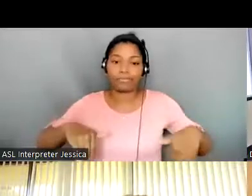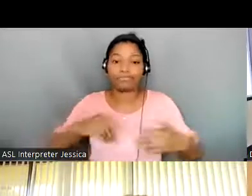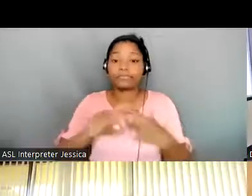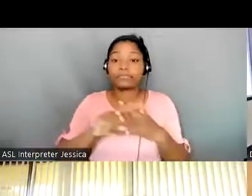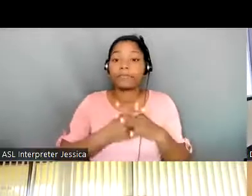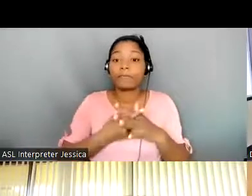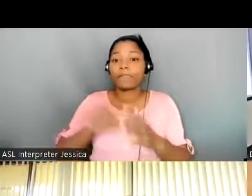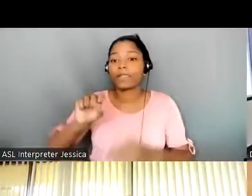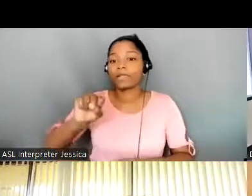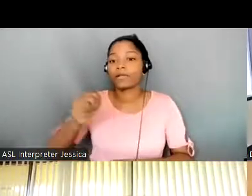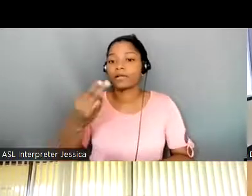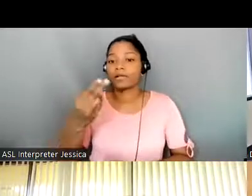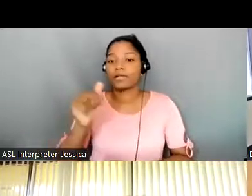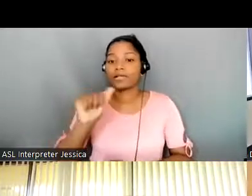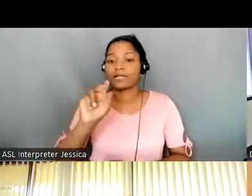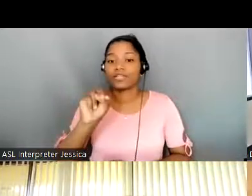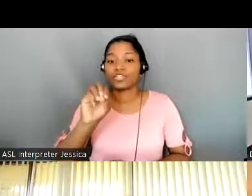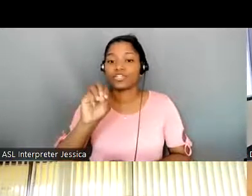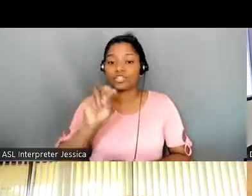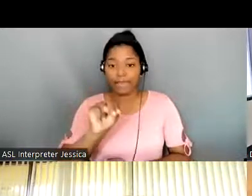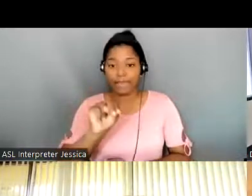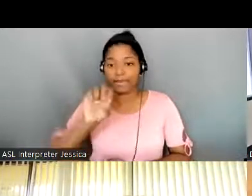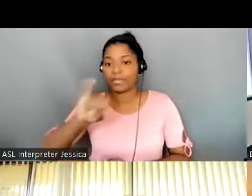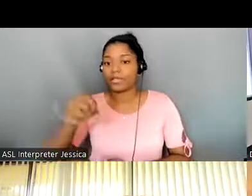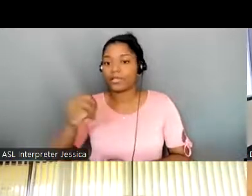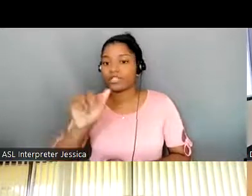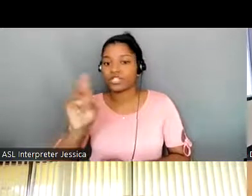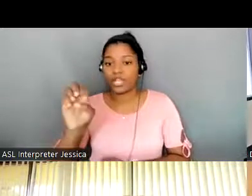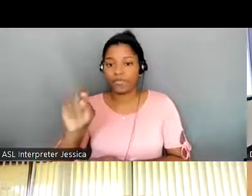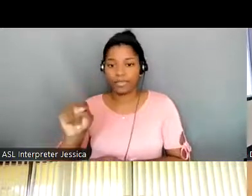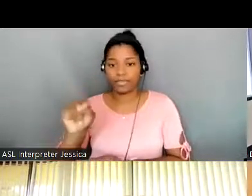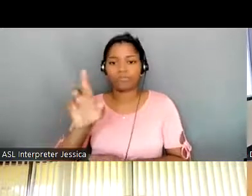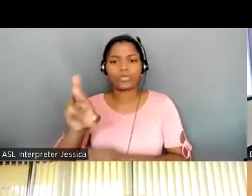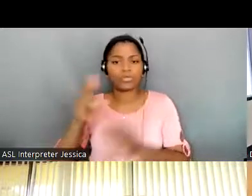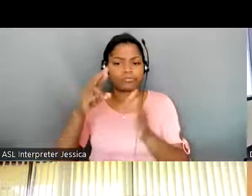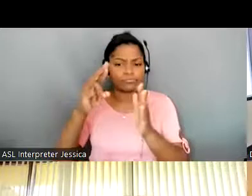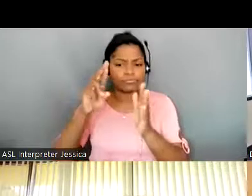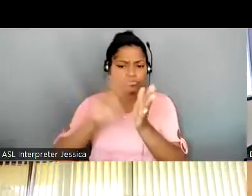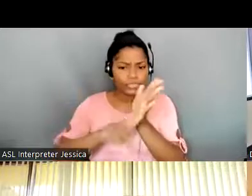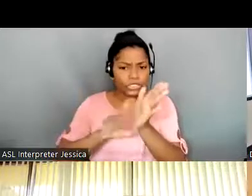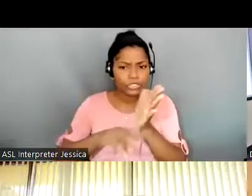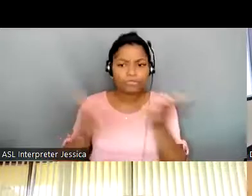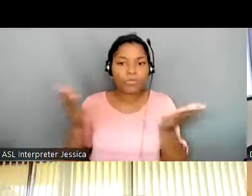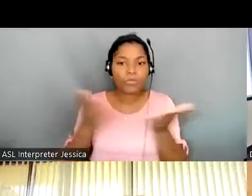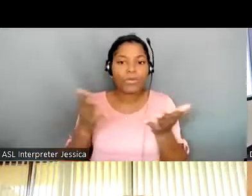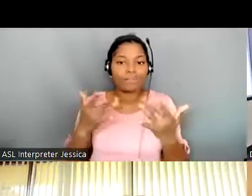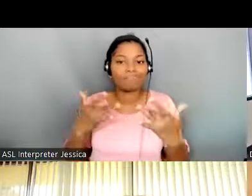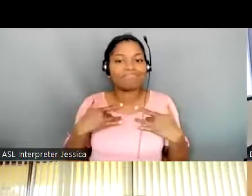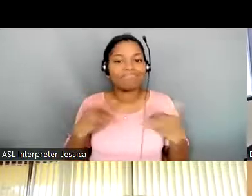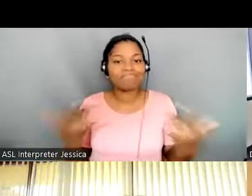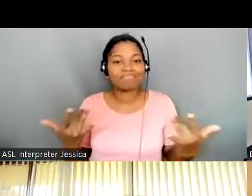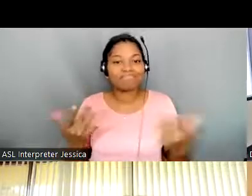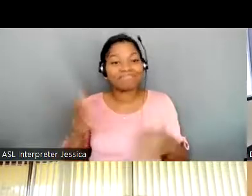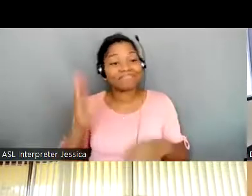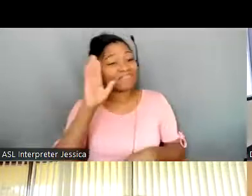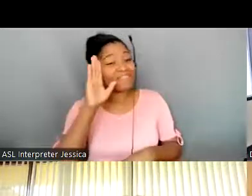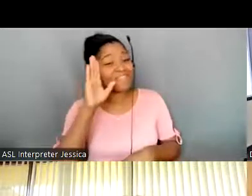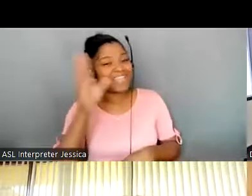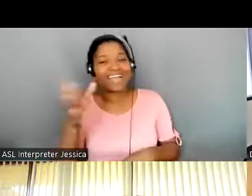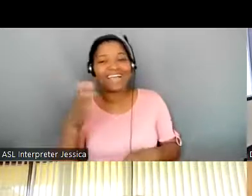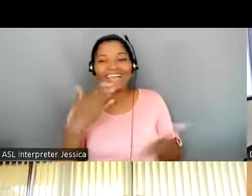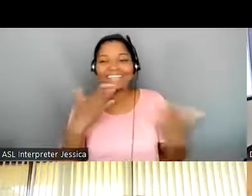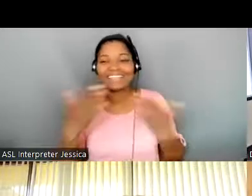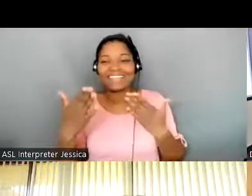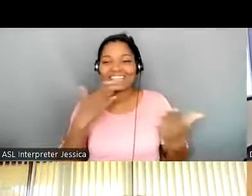first with Shannon Jarrett, who's going to talk a little bit about the research that she's been engaged with. So Shannon. Hi, thanks. I'm